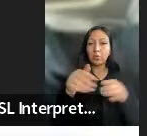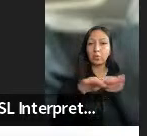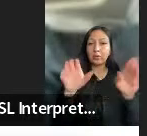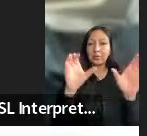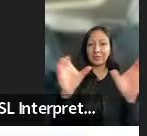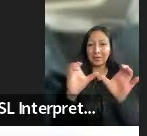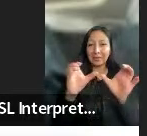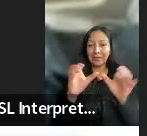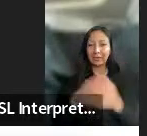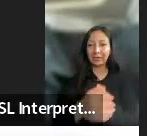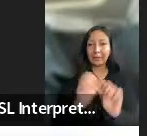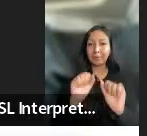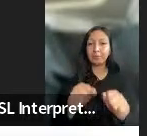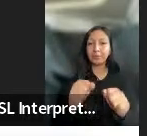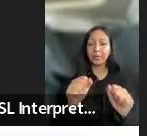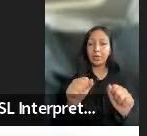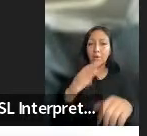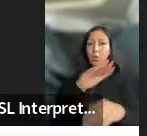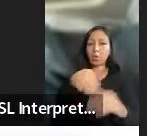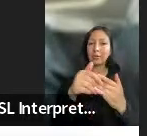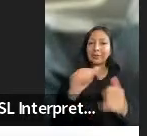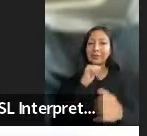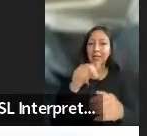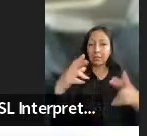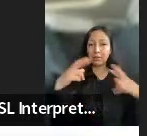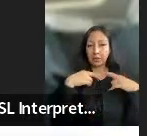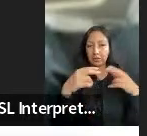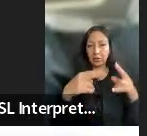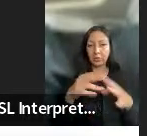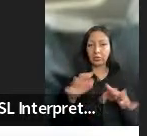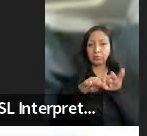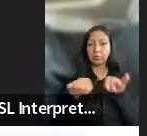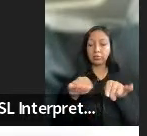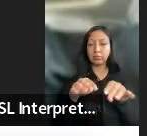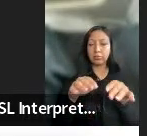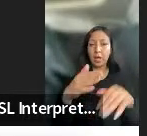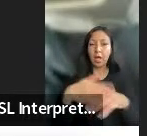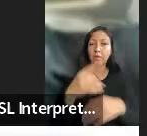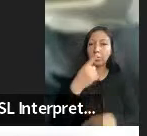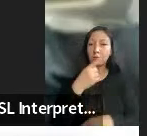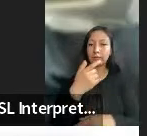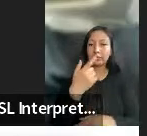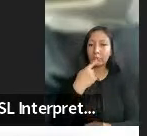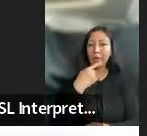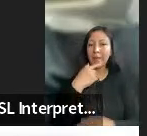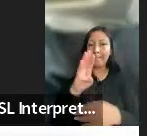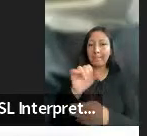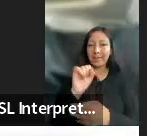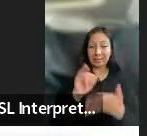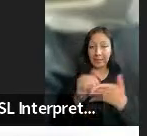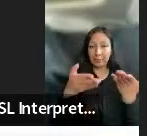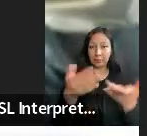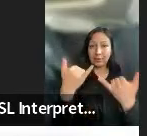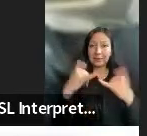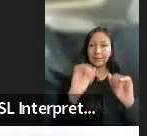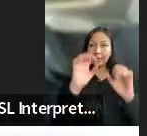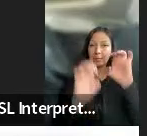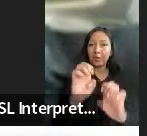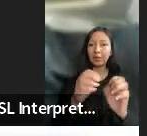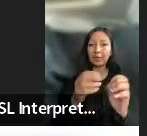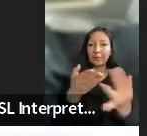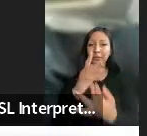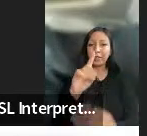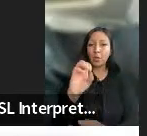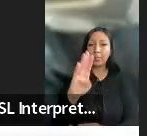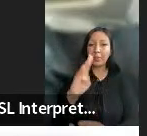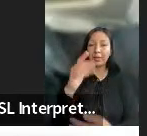certification to enable non-residential rooftop greenhouses on an as-of-right basis. These proposals would still be evaluated by DOB at the